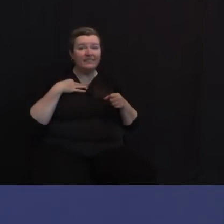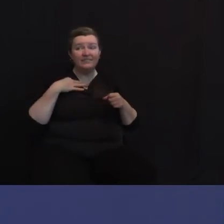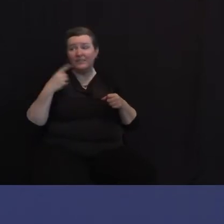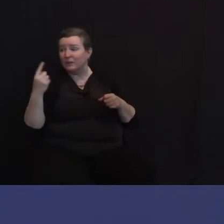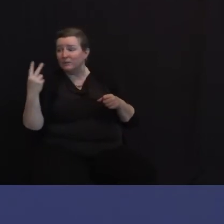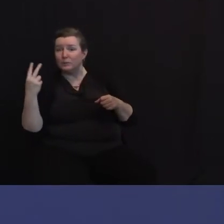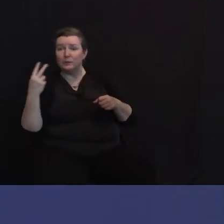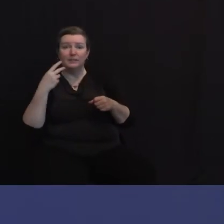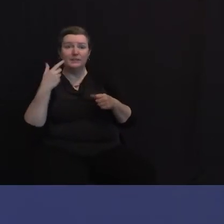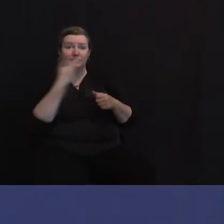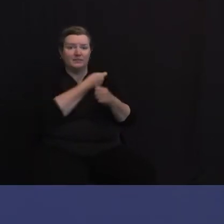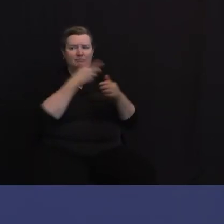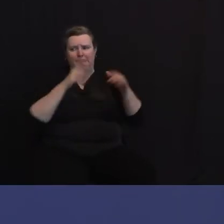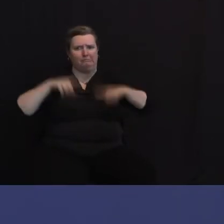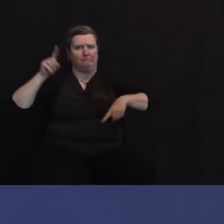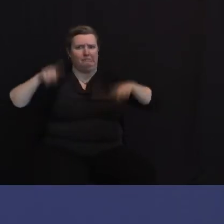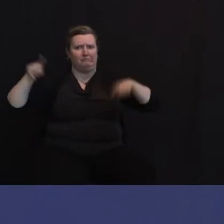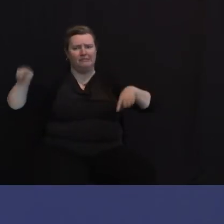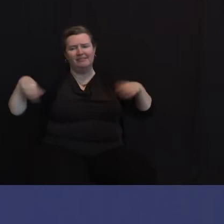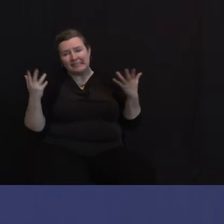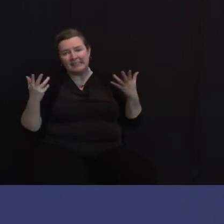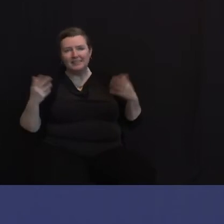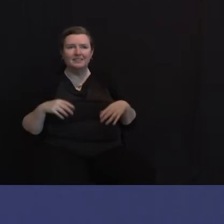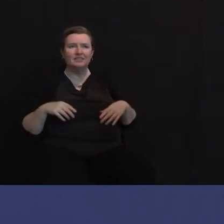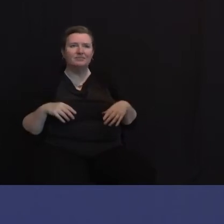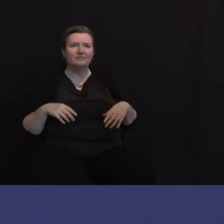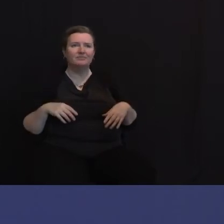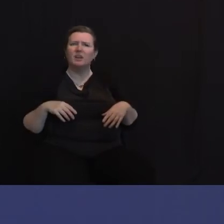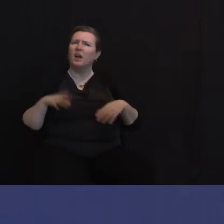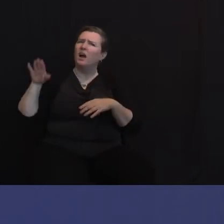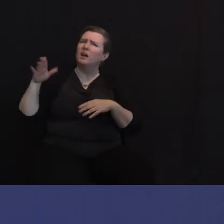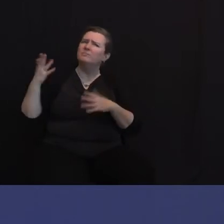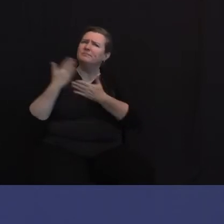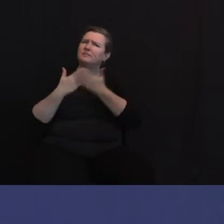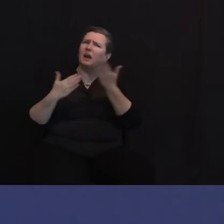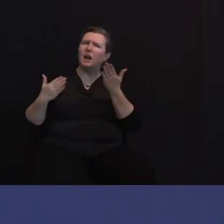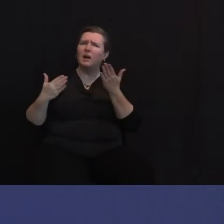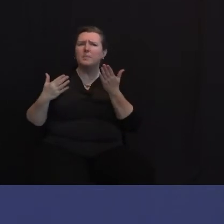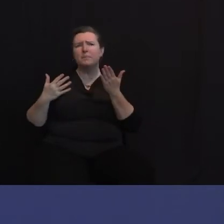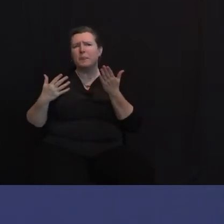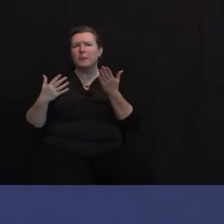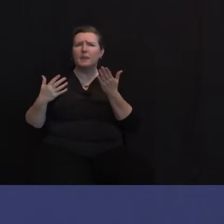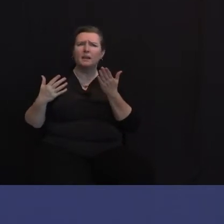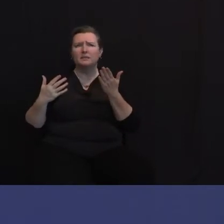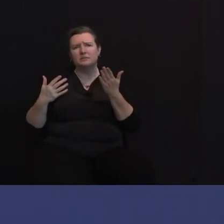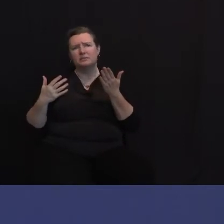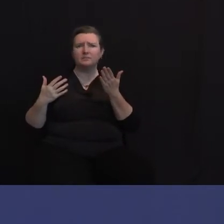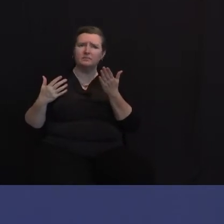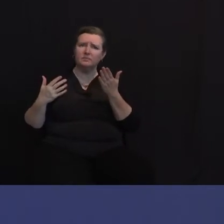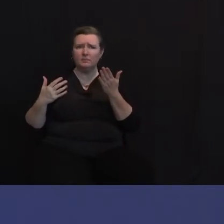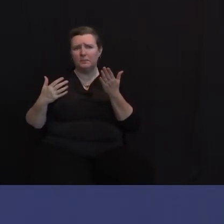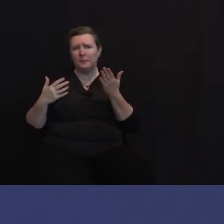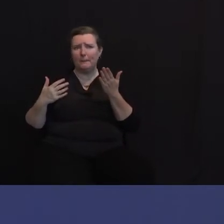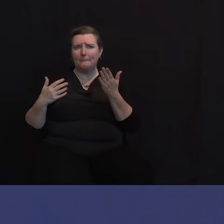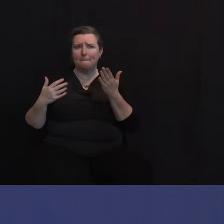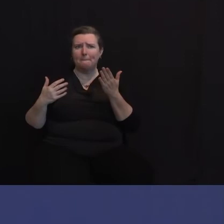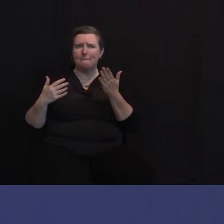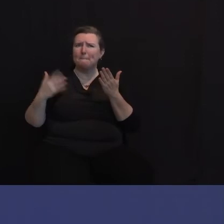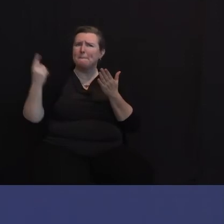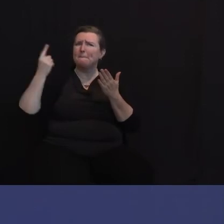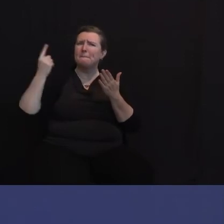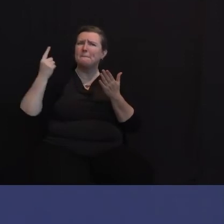final question, some are questioning whether the online call that is apparently anonymous for some kind of an armed protest in